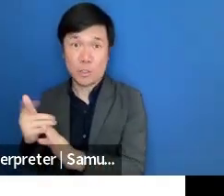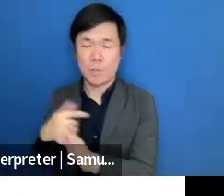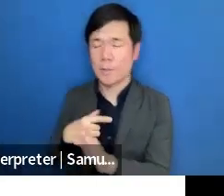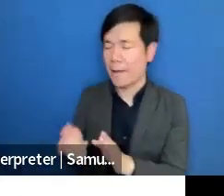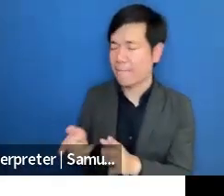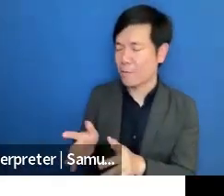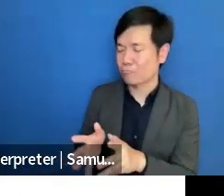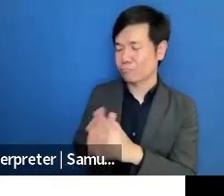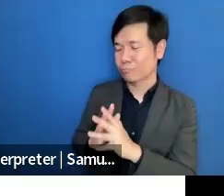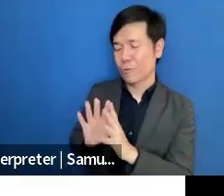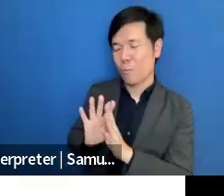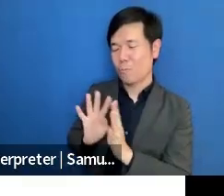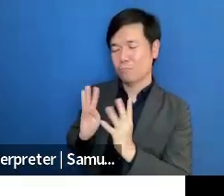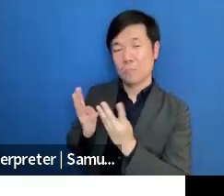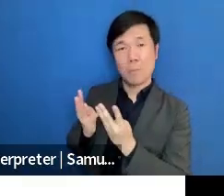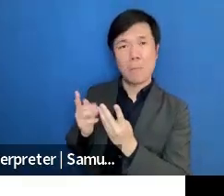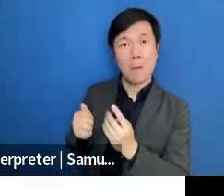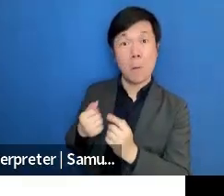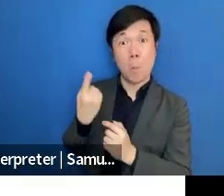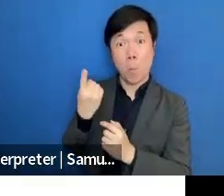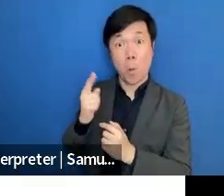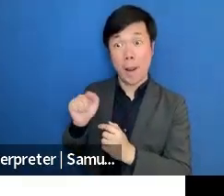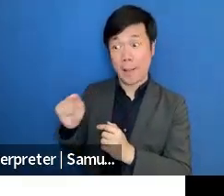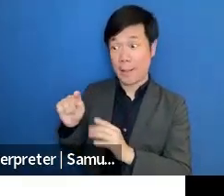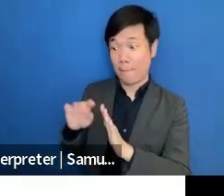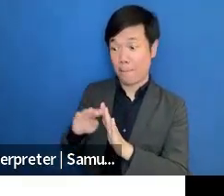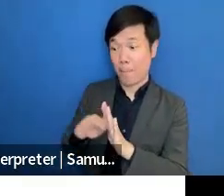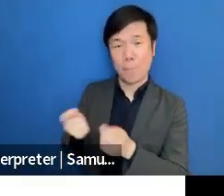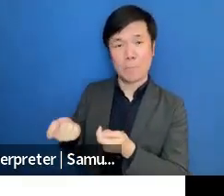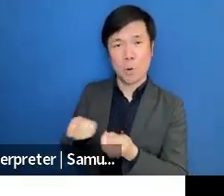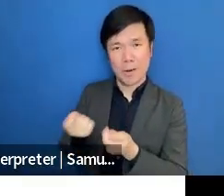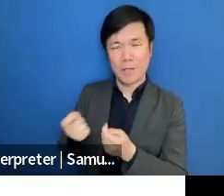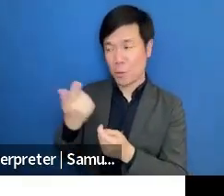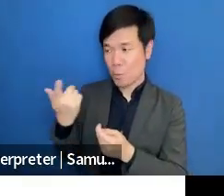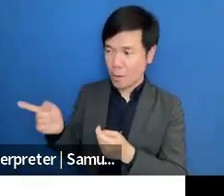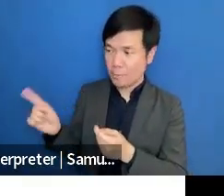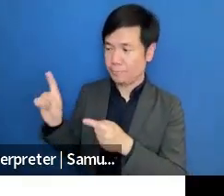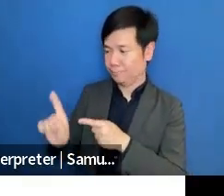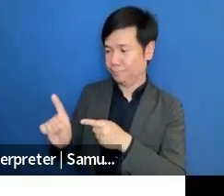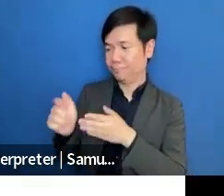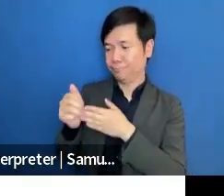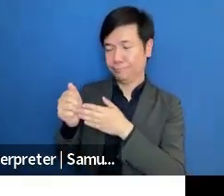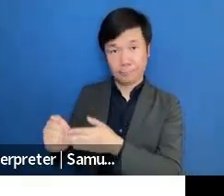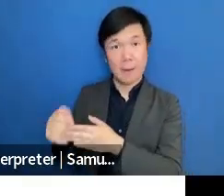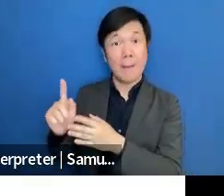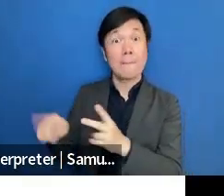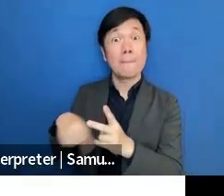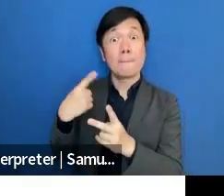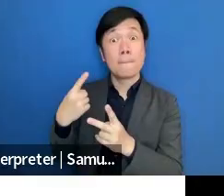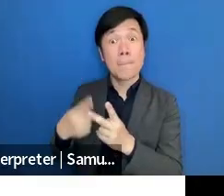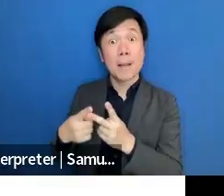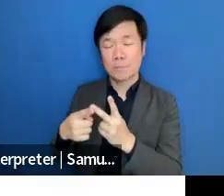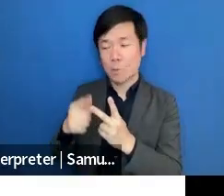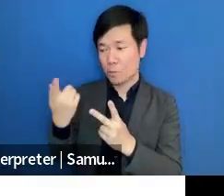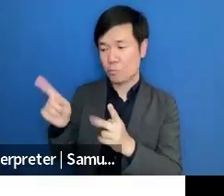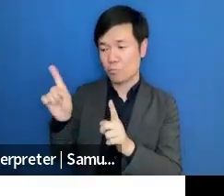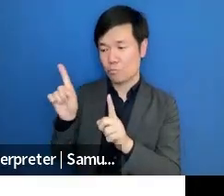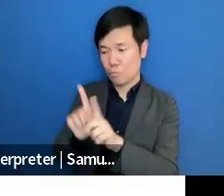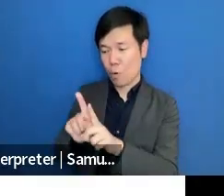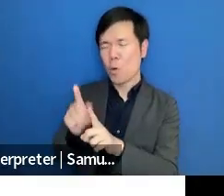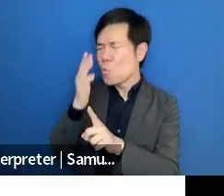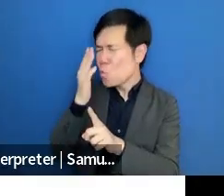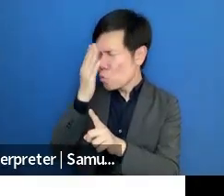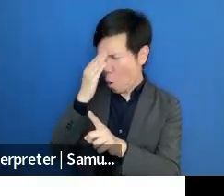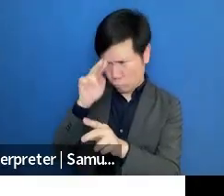where there was at least one person from a program coordination team or one person with strong monitoring and